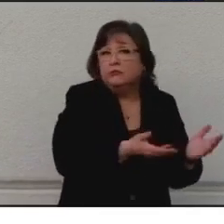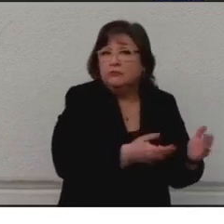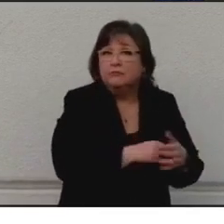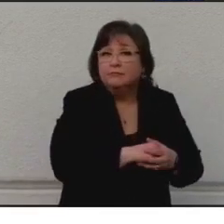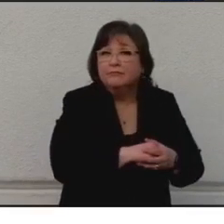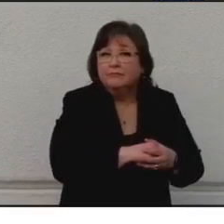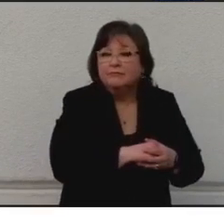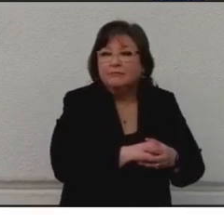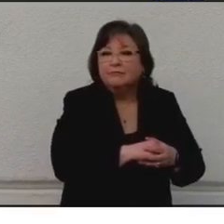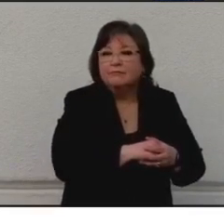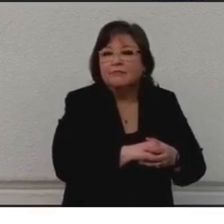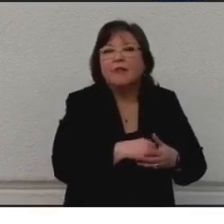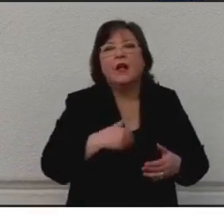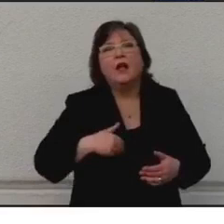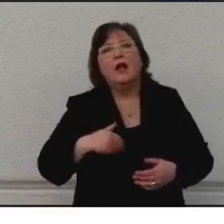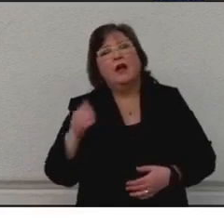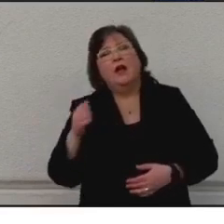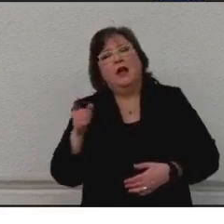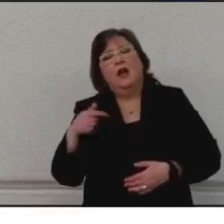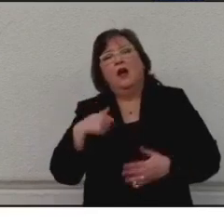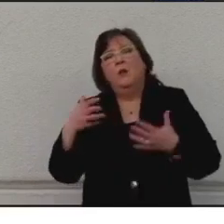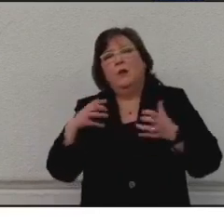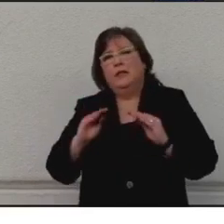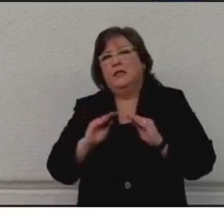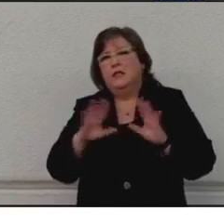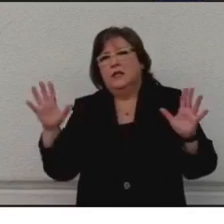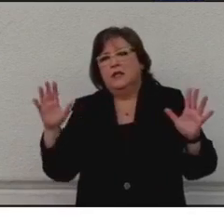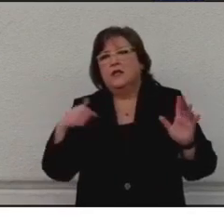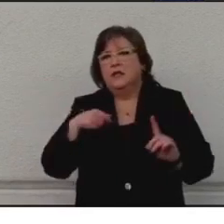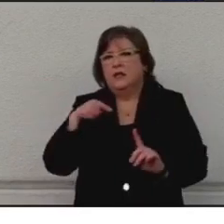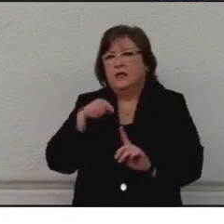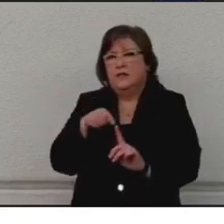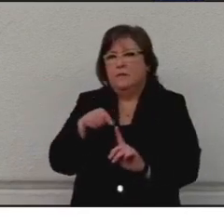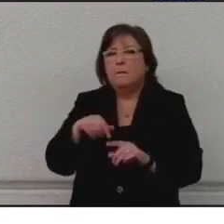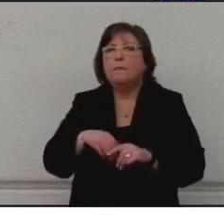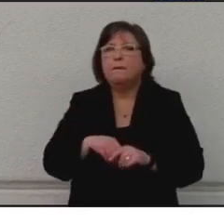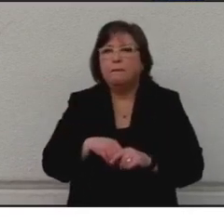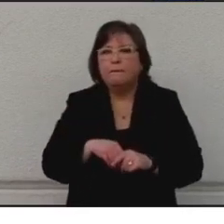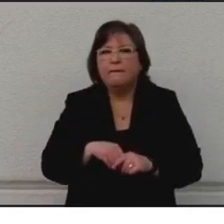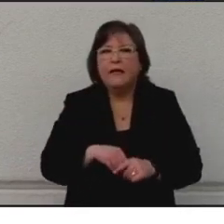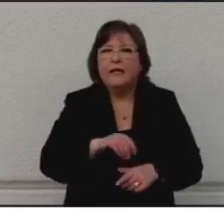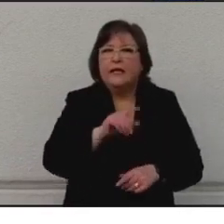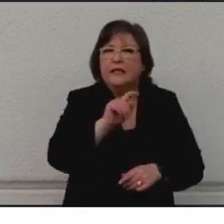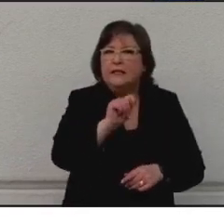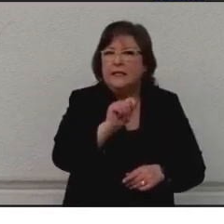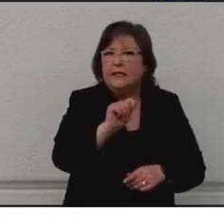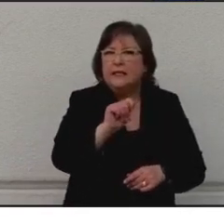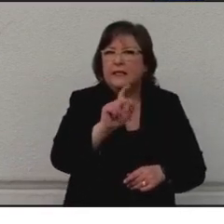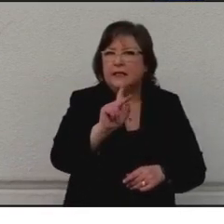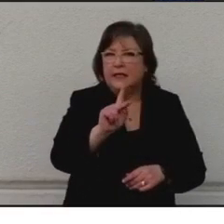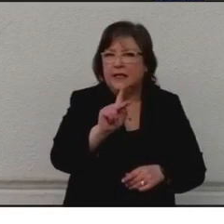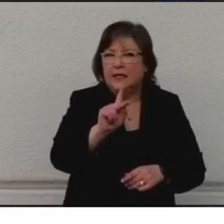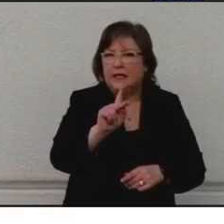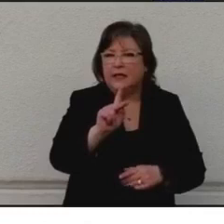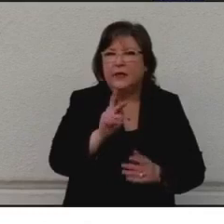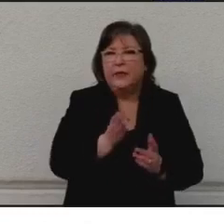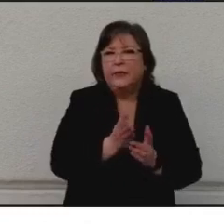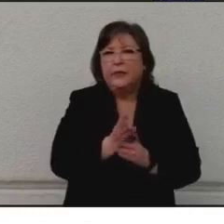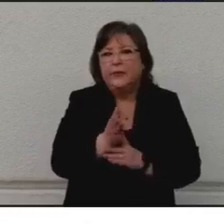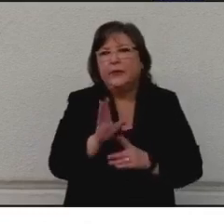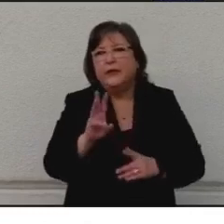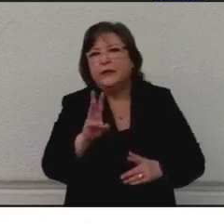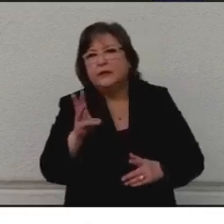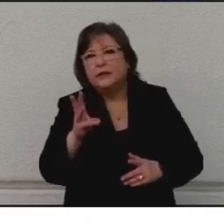Another point of clarification. So TK through 6 can